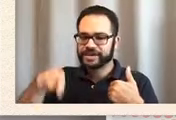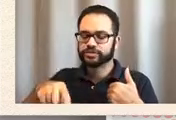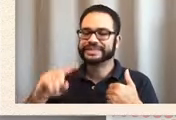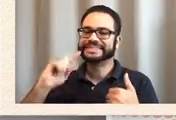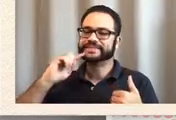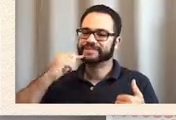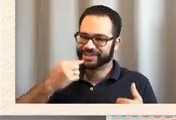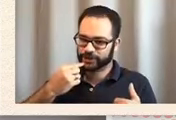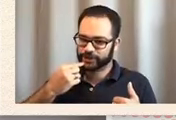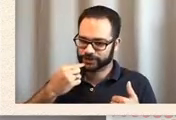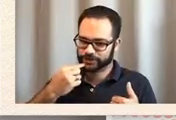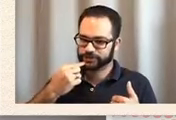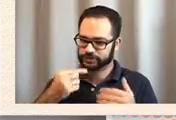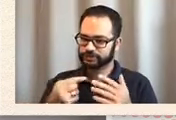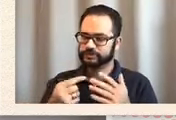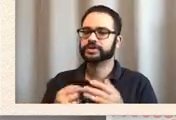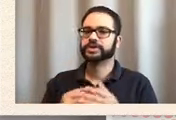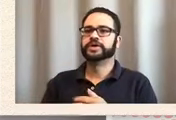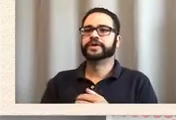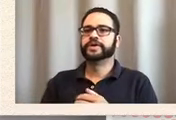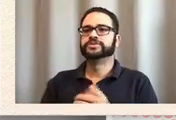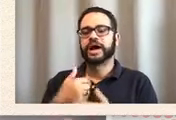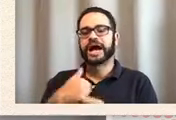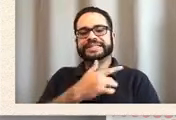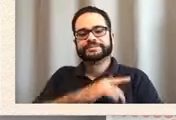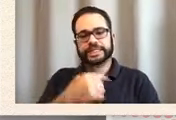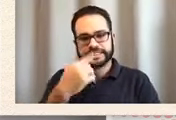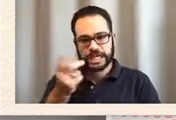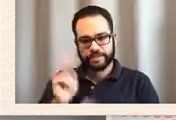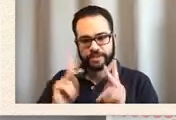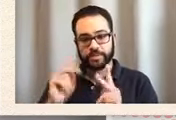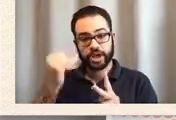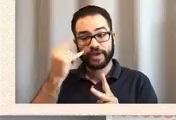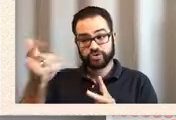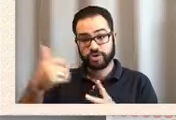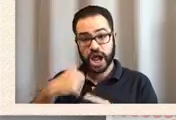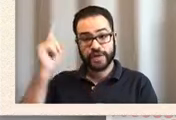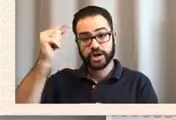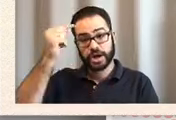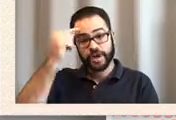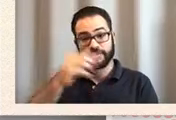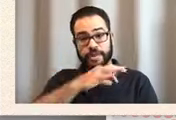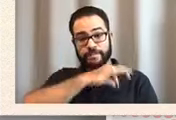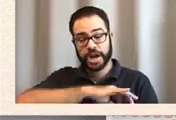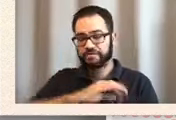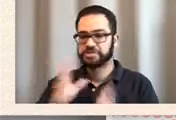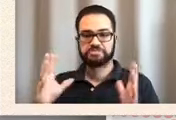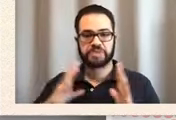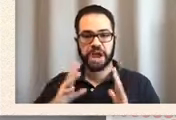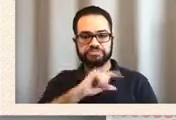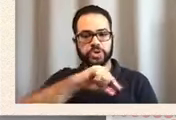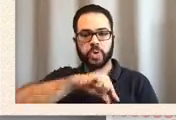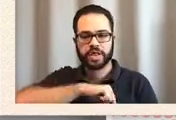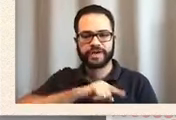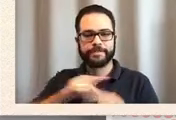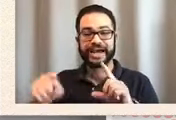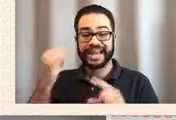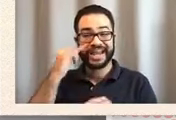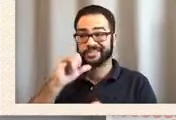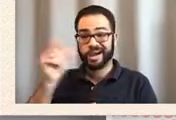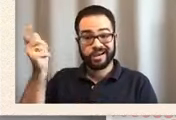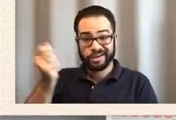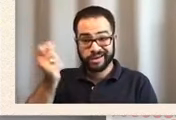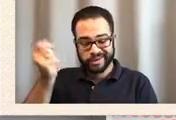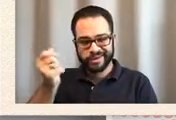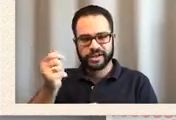so I usually tell people, if you're on government benefits, great, you qualify. If you're not, what does severe mean? And so we have